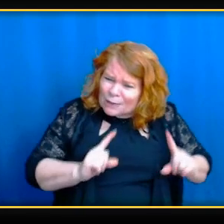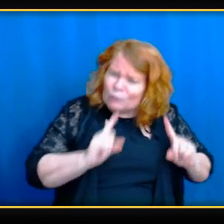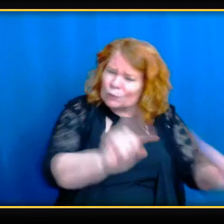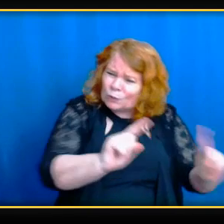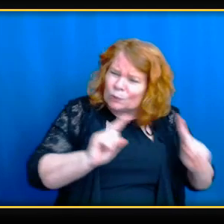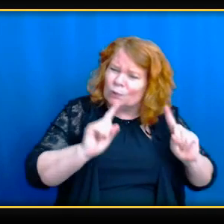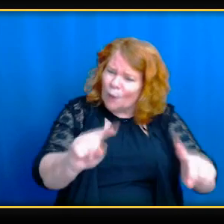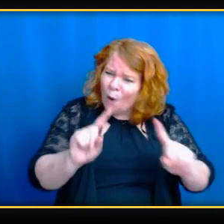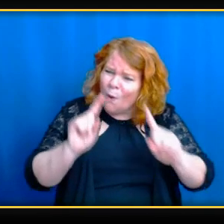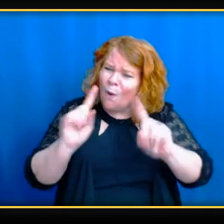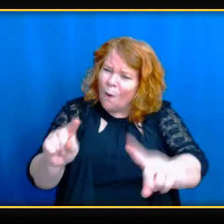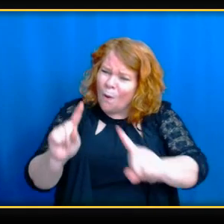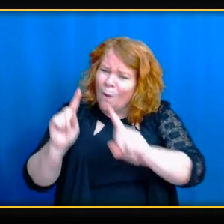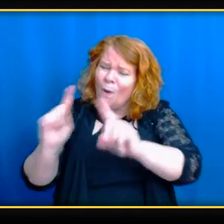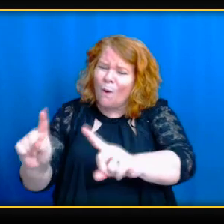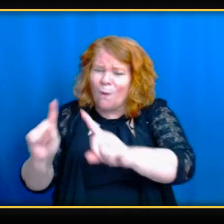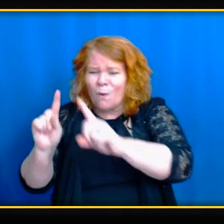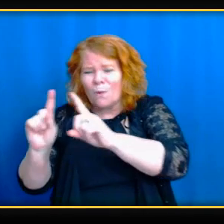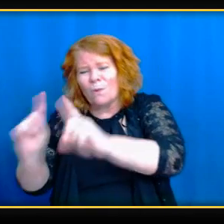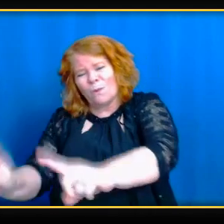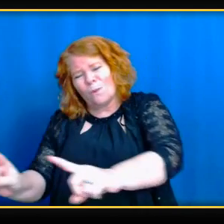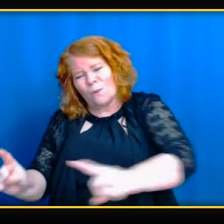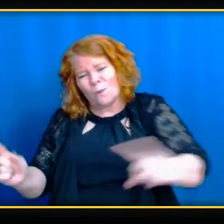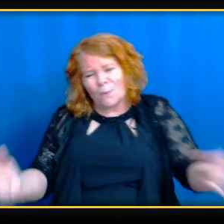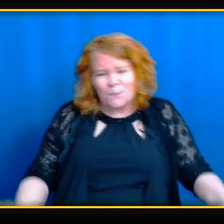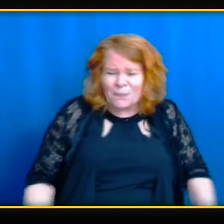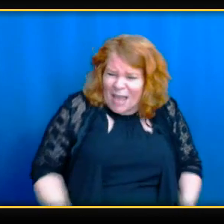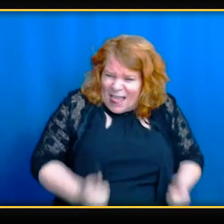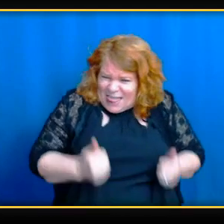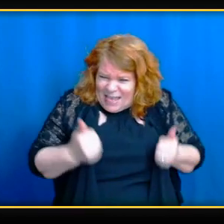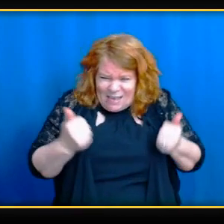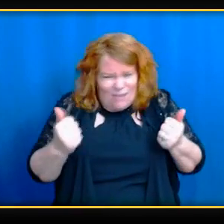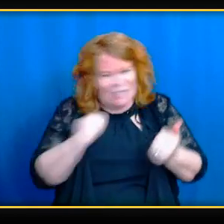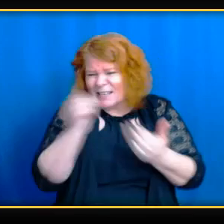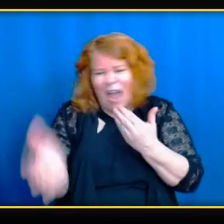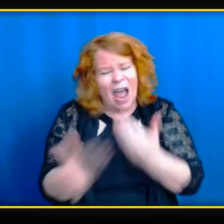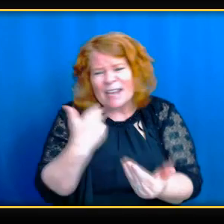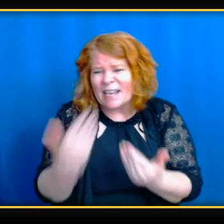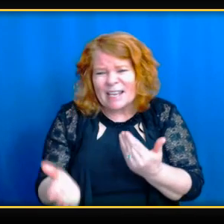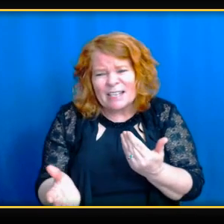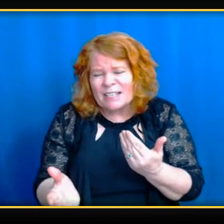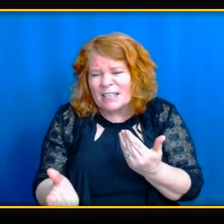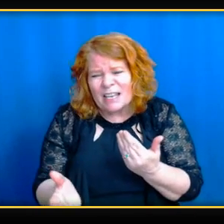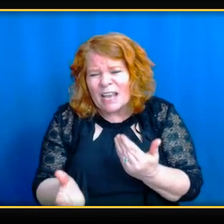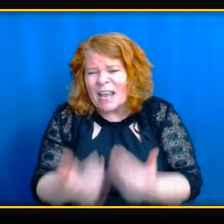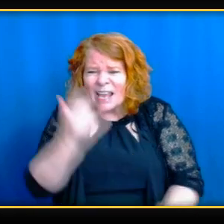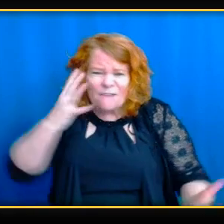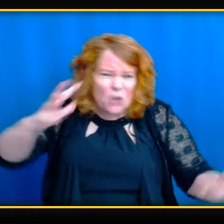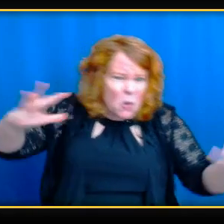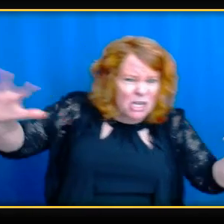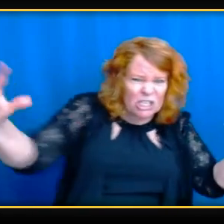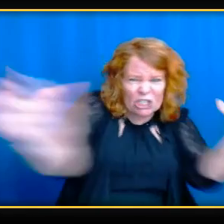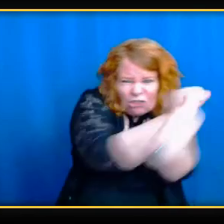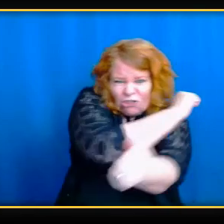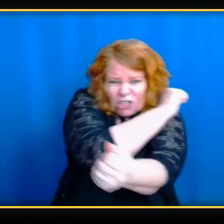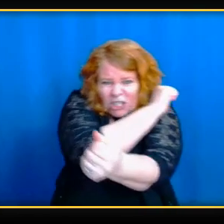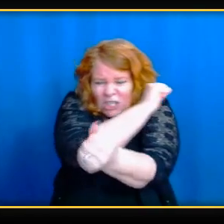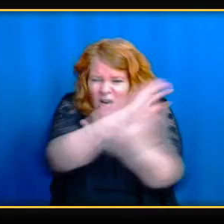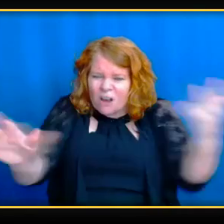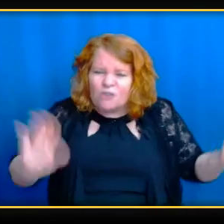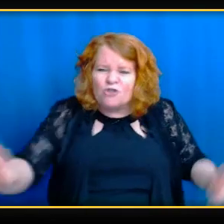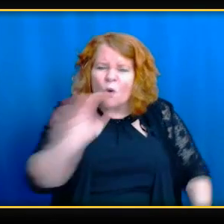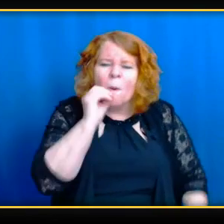and living isn't easy if you incinerate your home. And